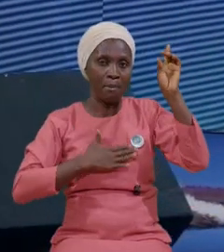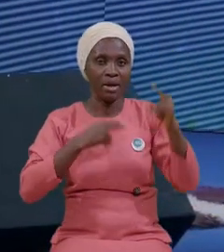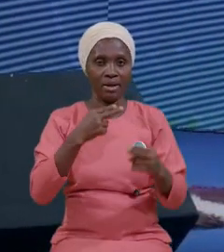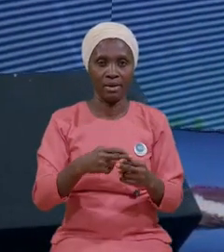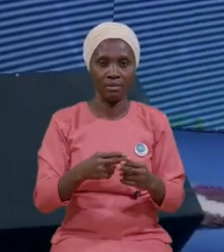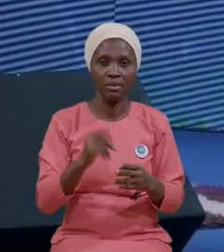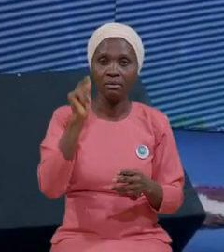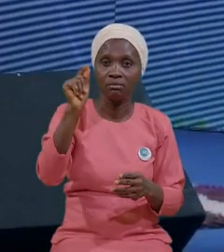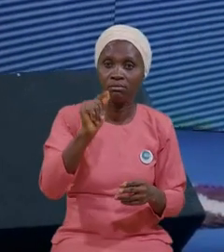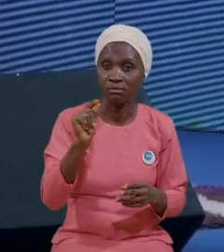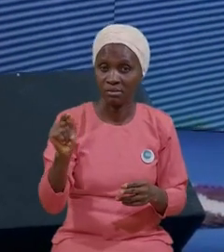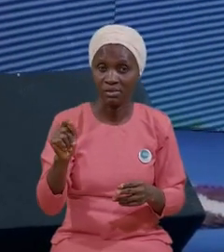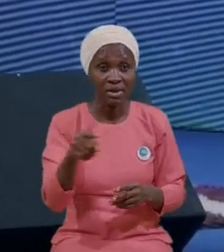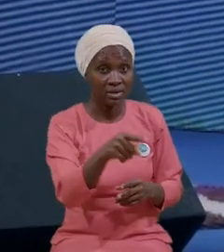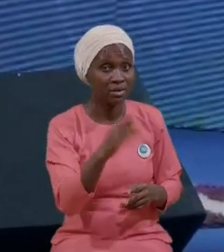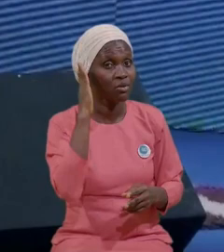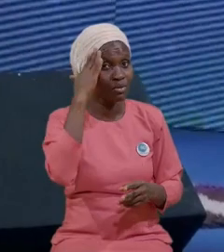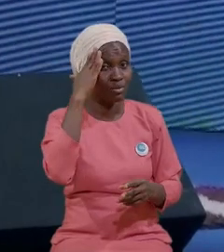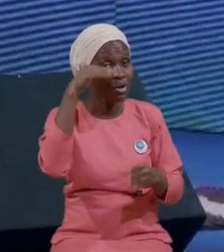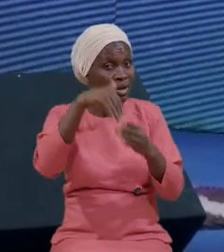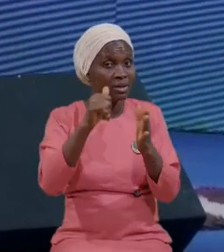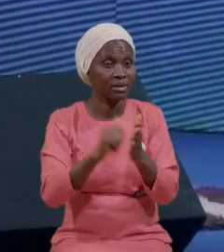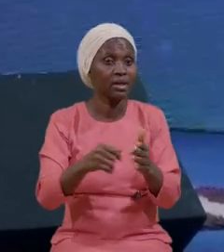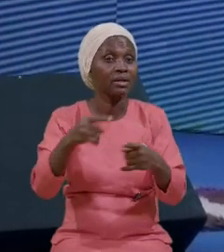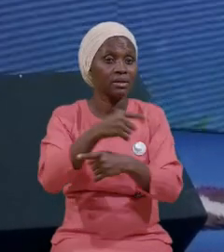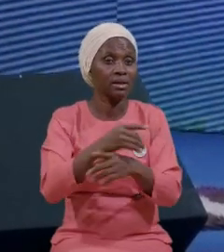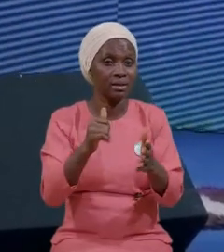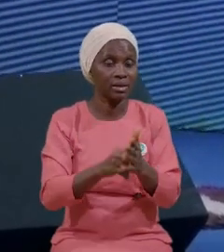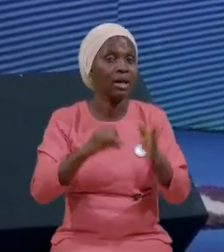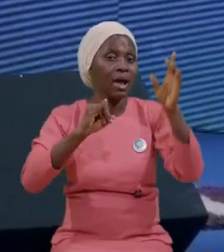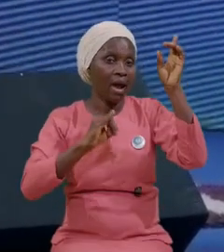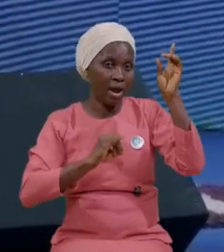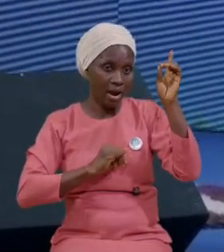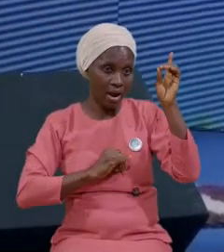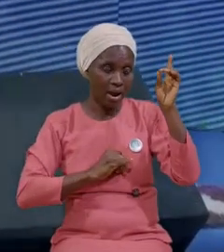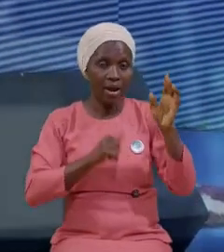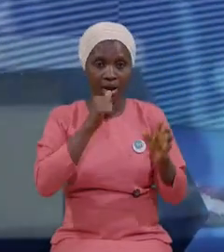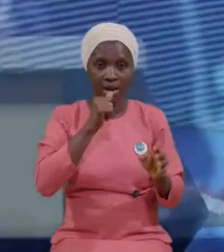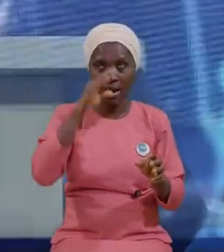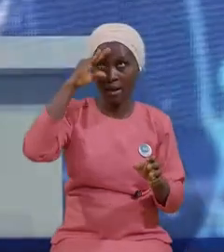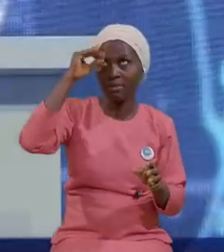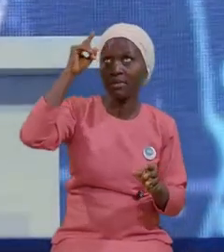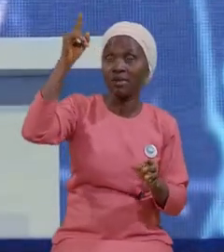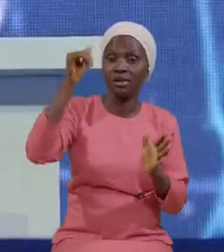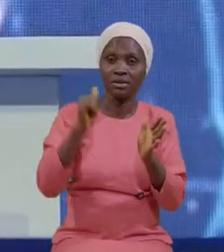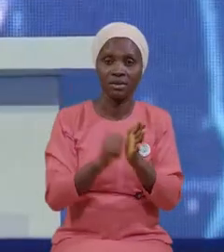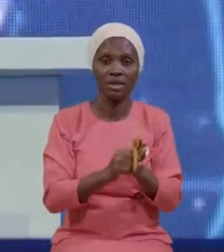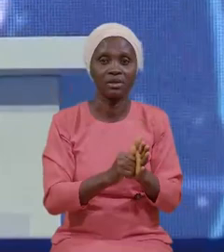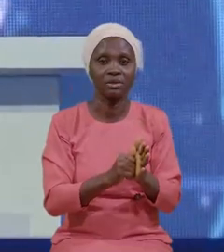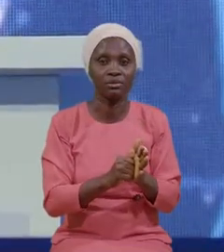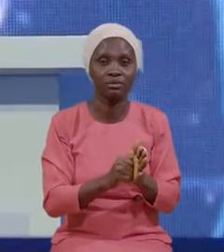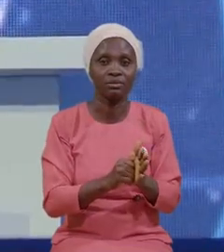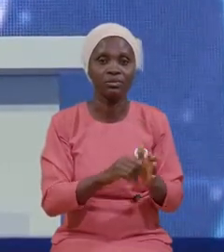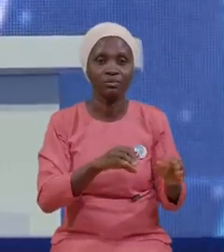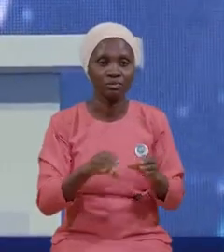Therefore, they shall know in that day that I am he that does speak. Behold,